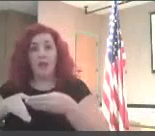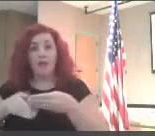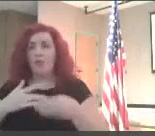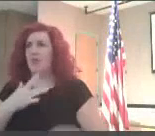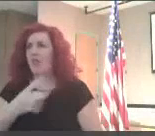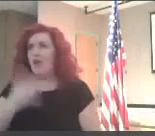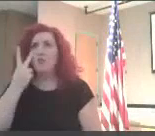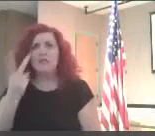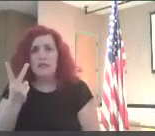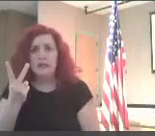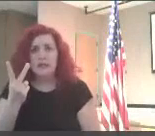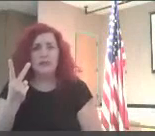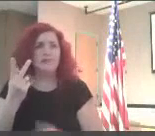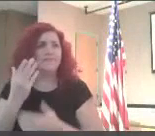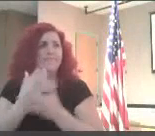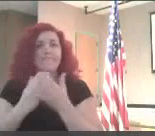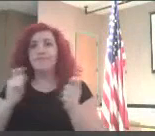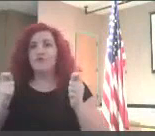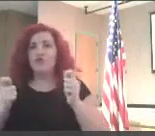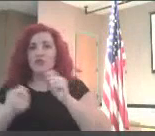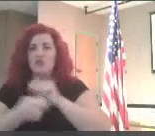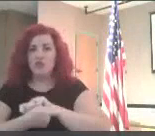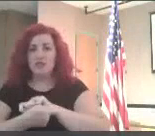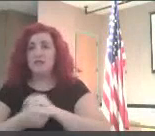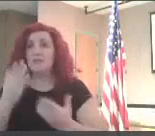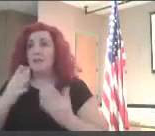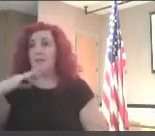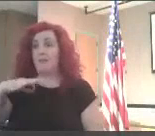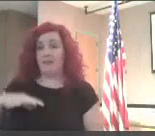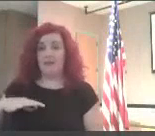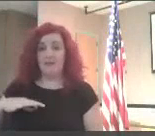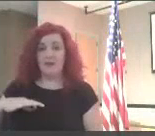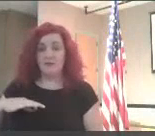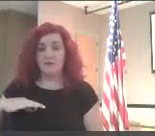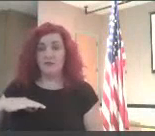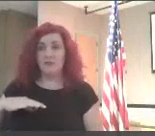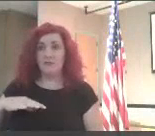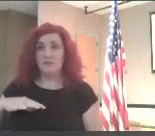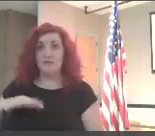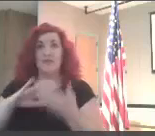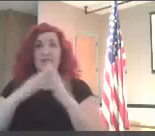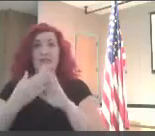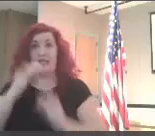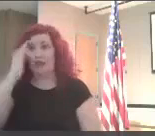see some changes that would benefit the city of Yuma.